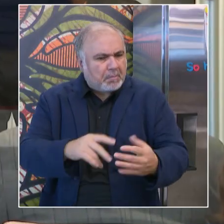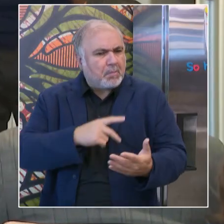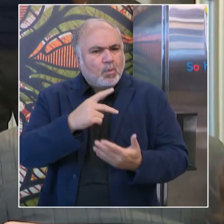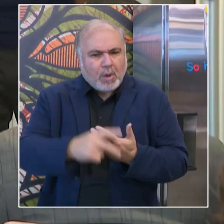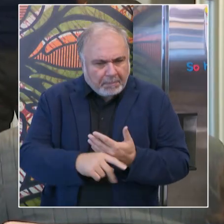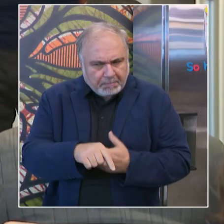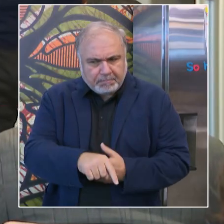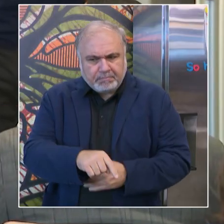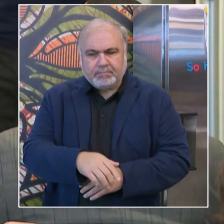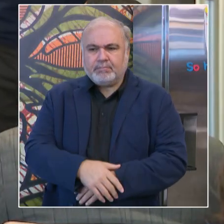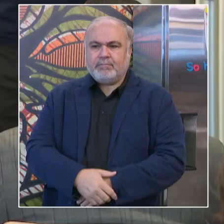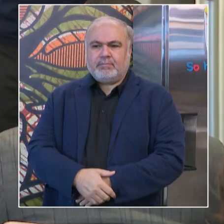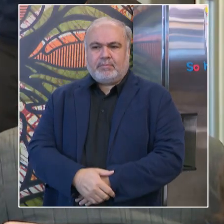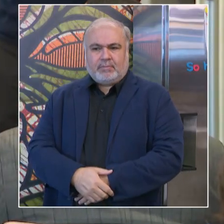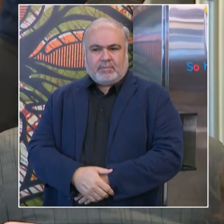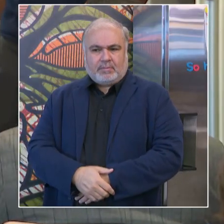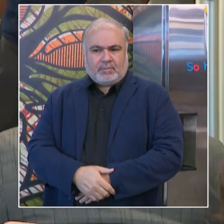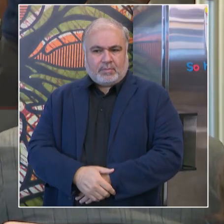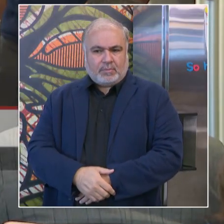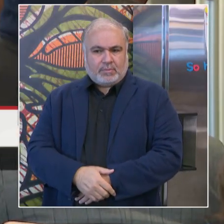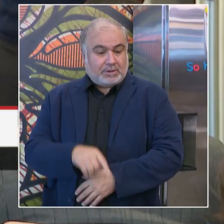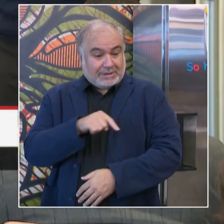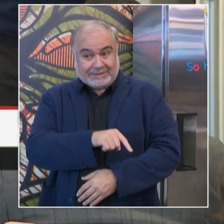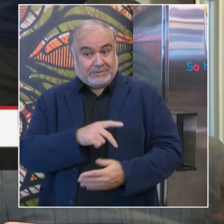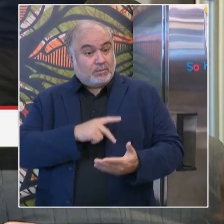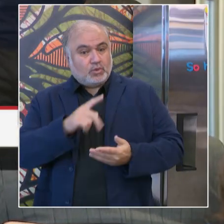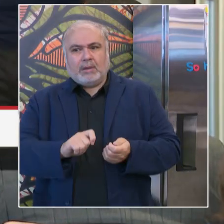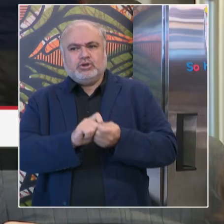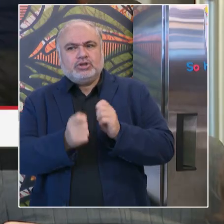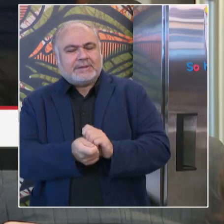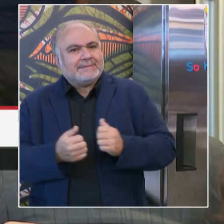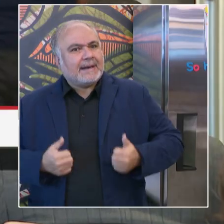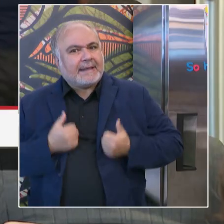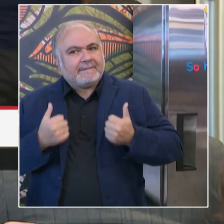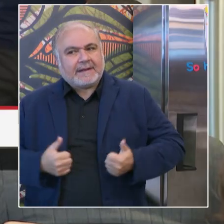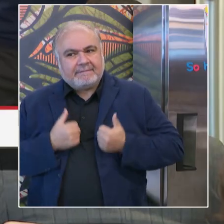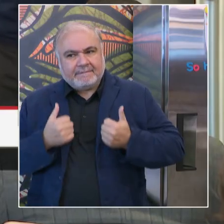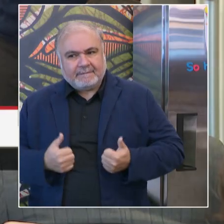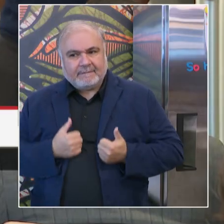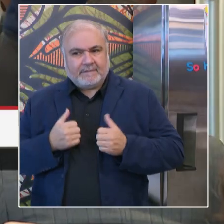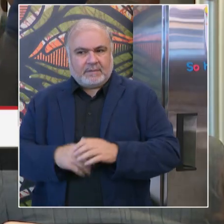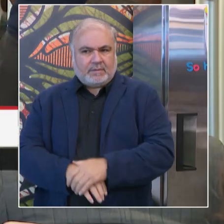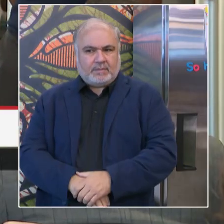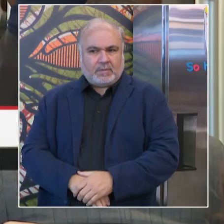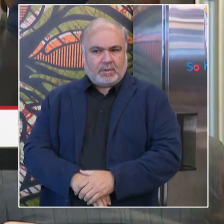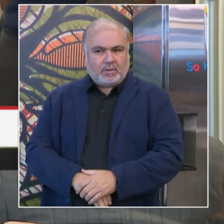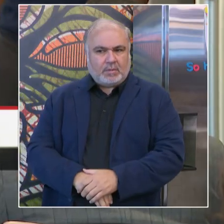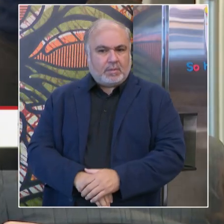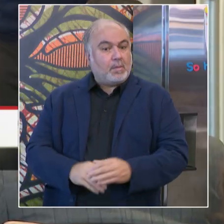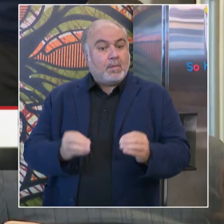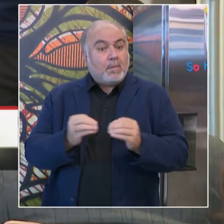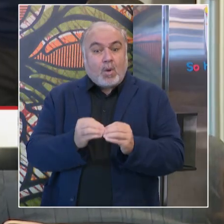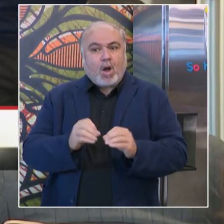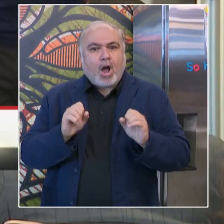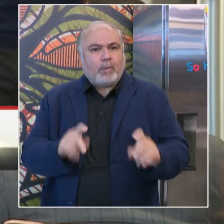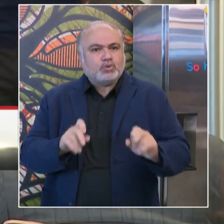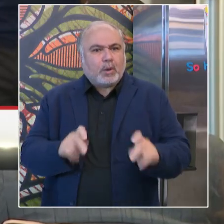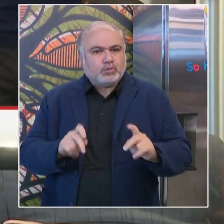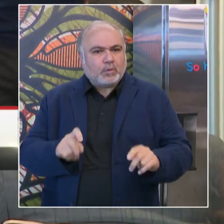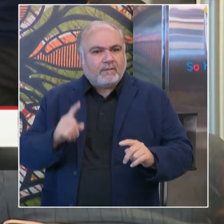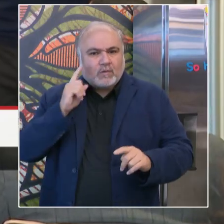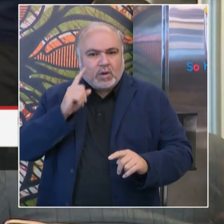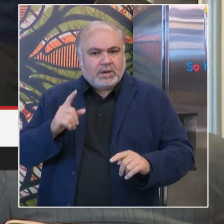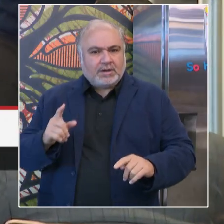changing lives and opening doors for our kids. He didn't say this, but Javante is in the National Honor Society. He also